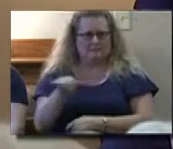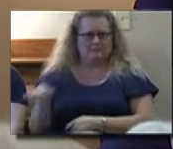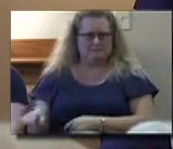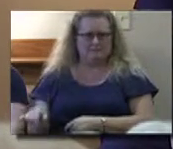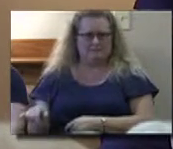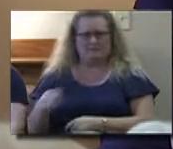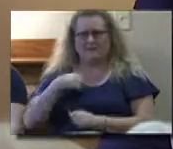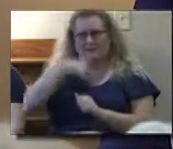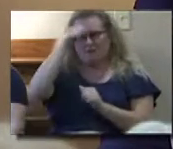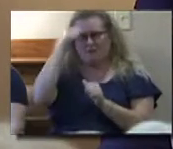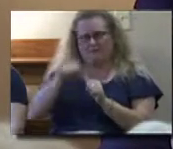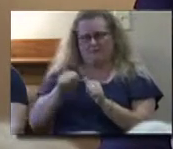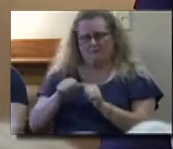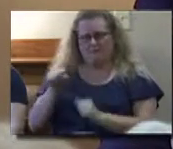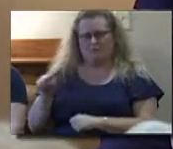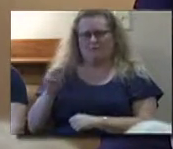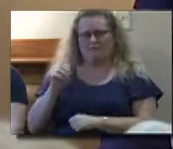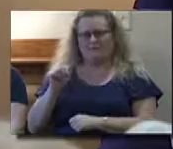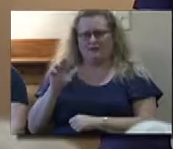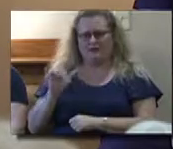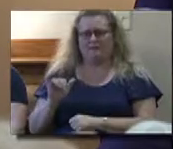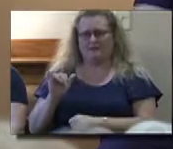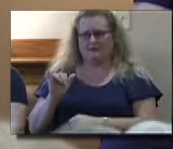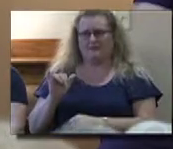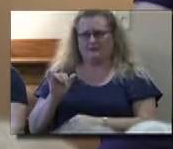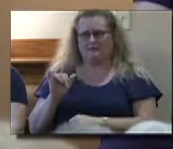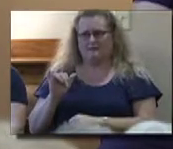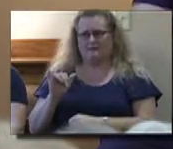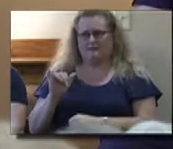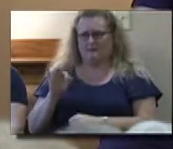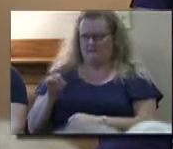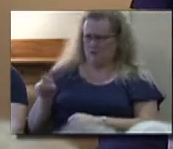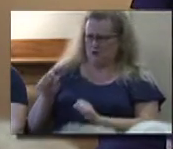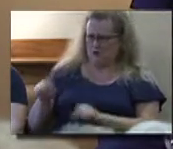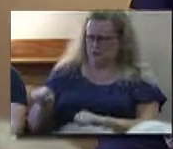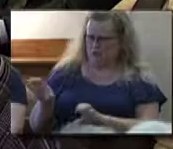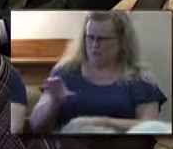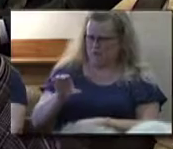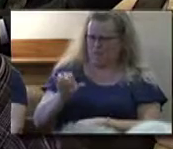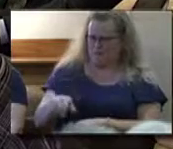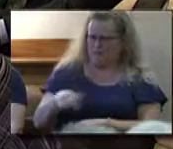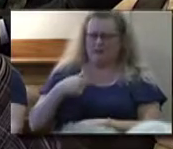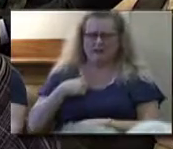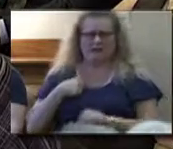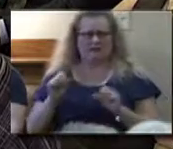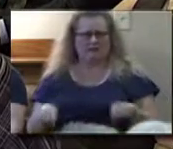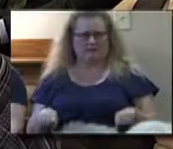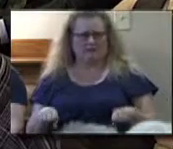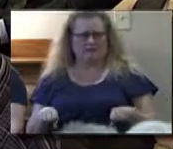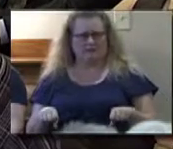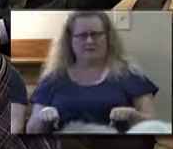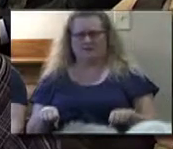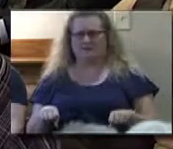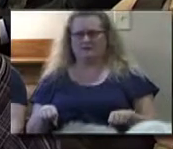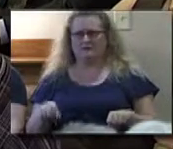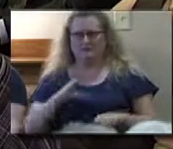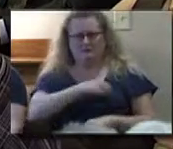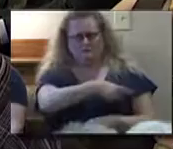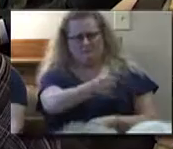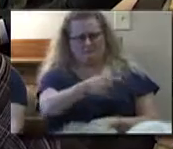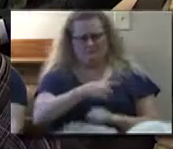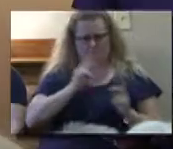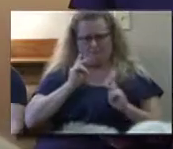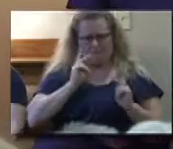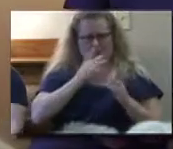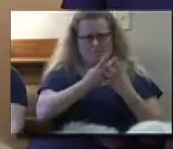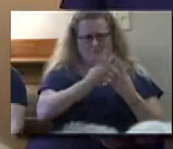I remember Mary very well. And I think if she could do it, so could I. And the inmates were saying the same